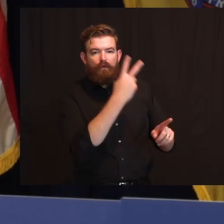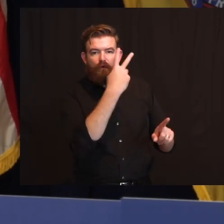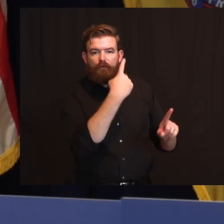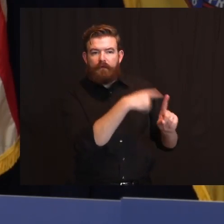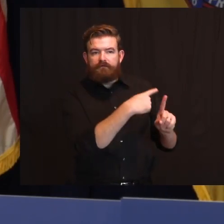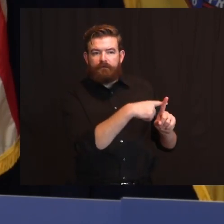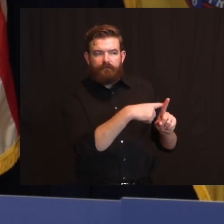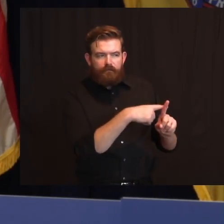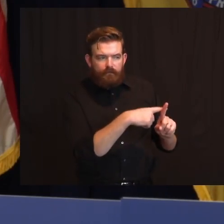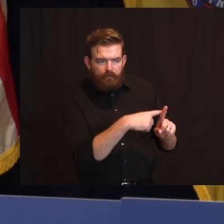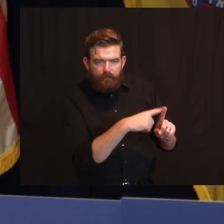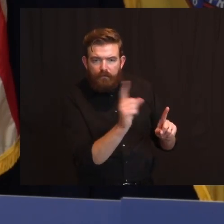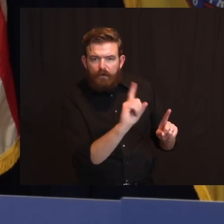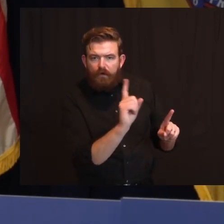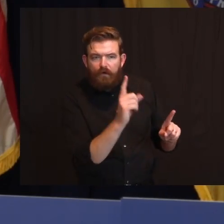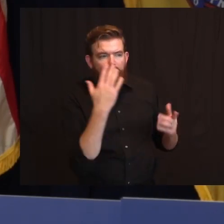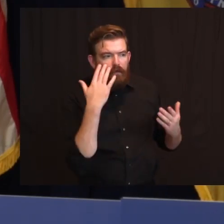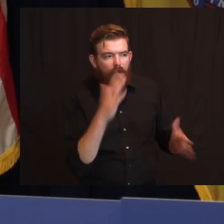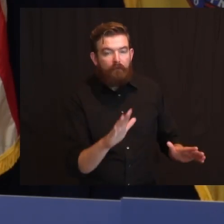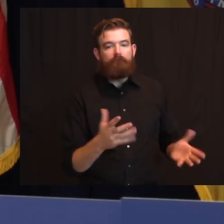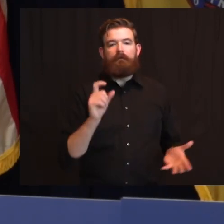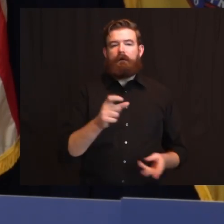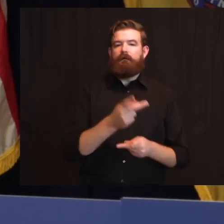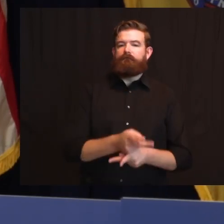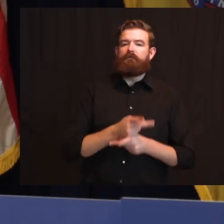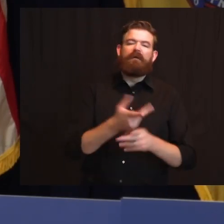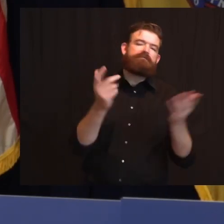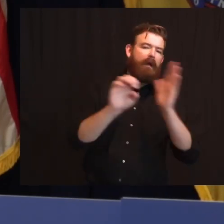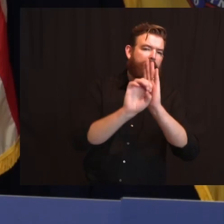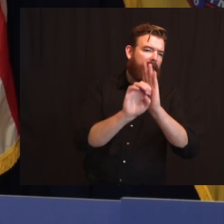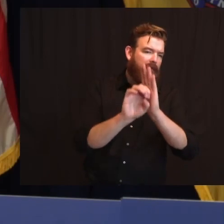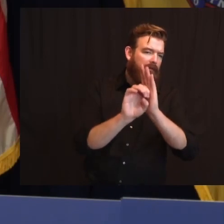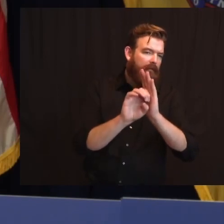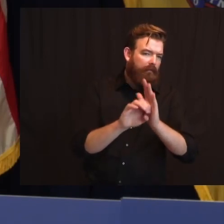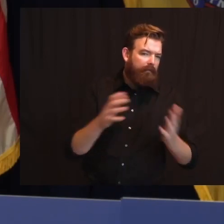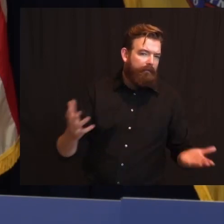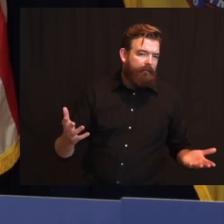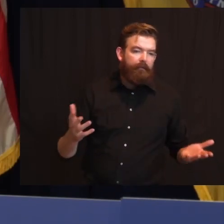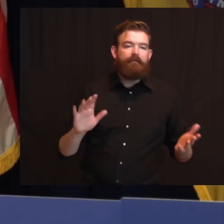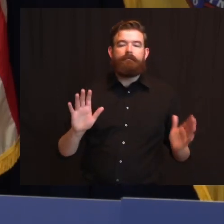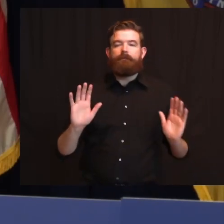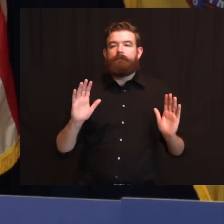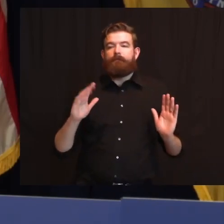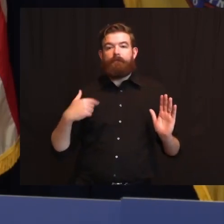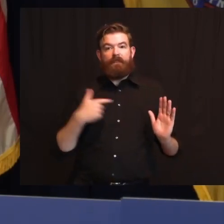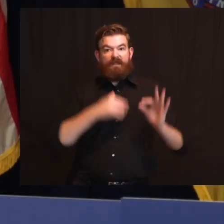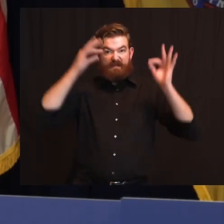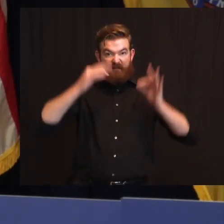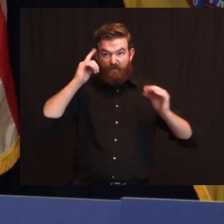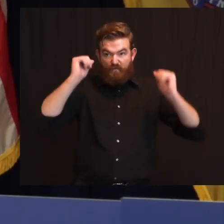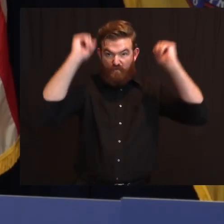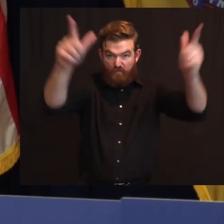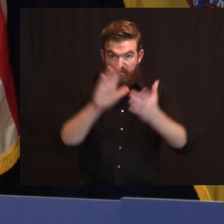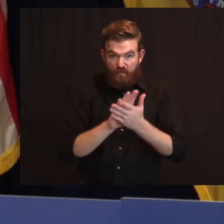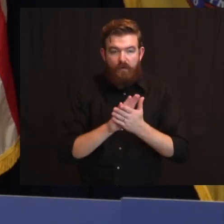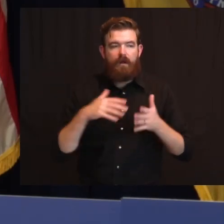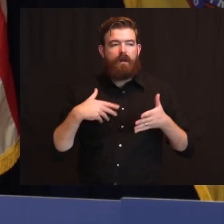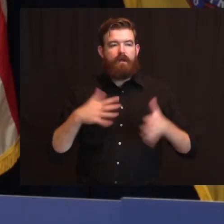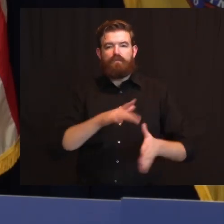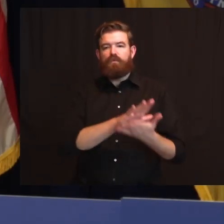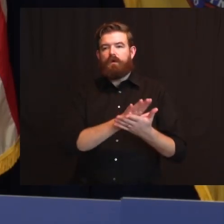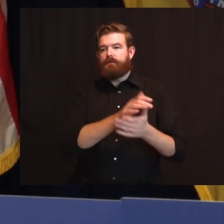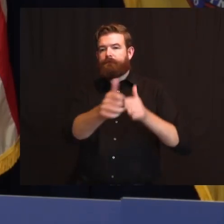well. But we always want to leave it up to some discretion, because there's always going to be a question of something that we haven't thought of, or some